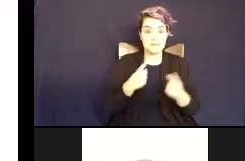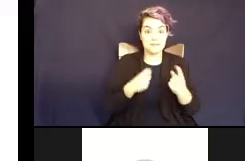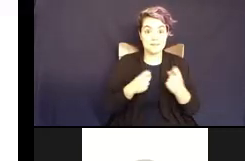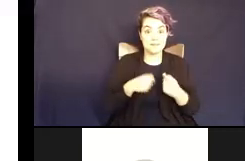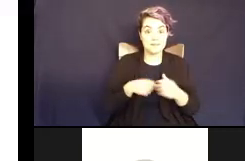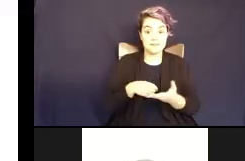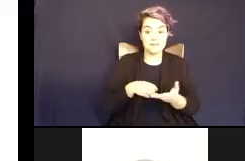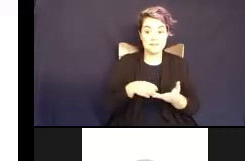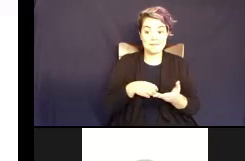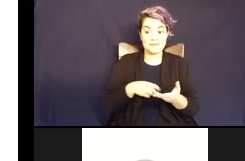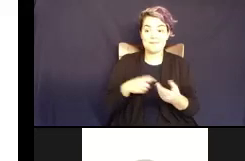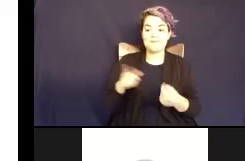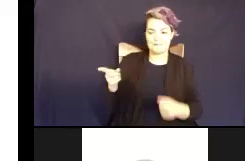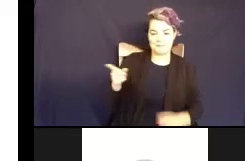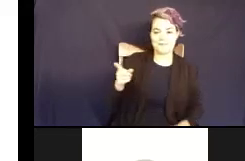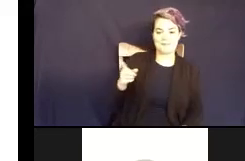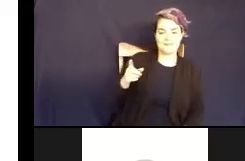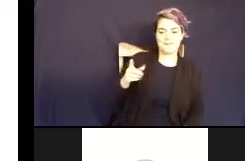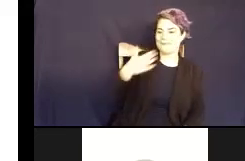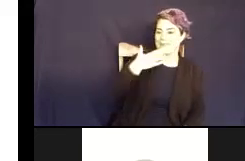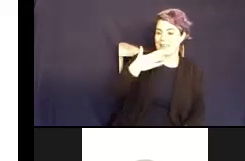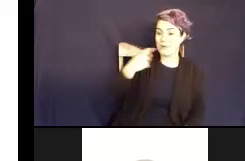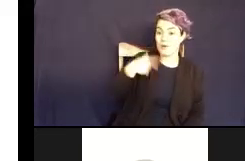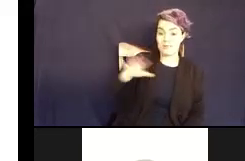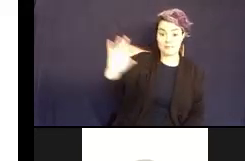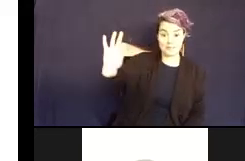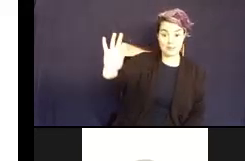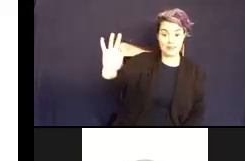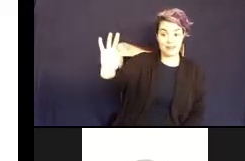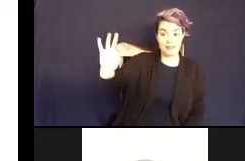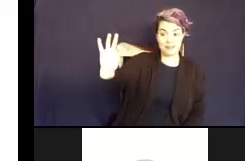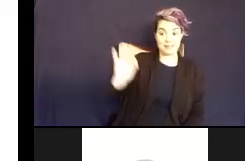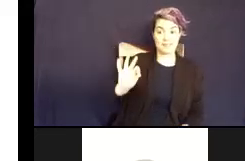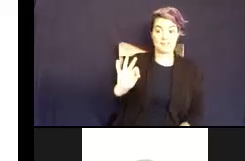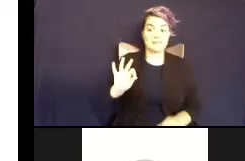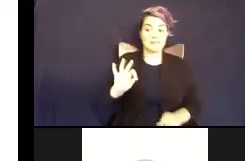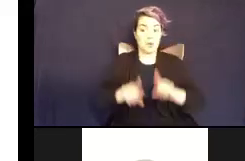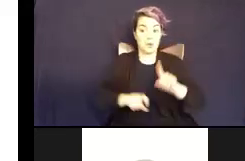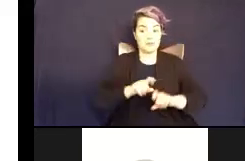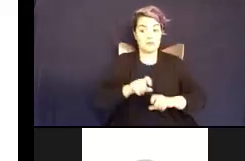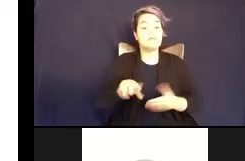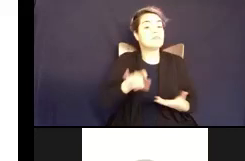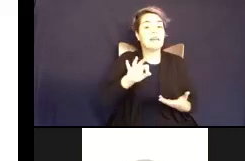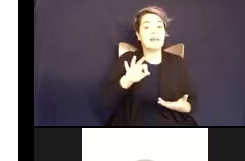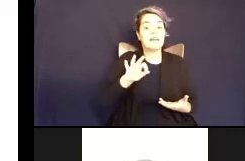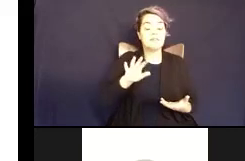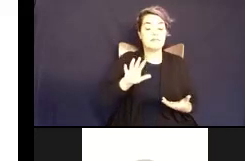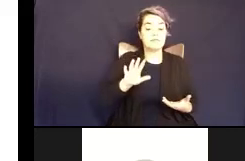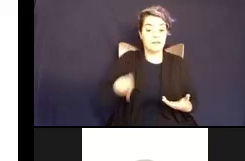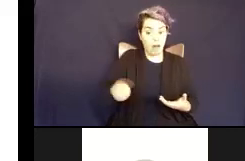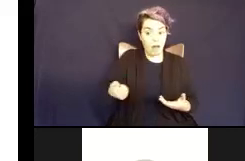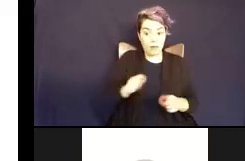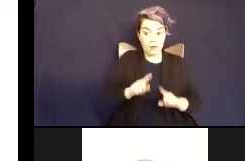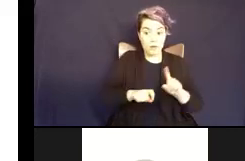Jennifer. We have 9 questions currently in the chat. And if folks have other questions, I'd ask that they please, not in the chat, in